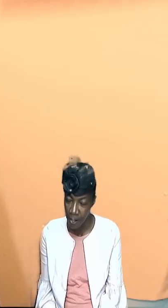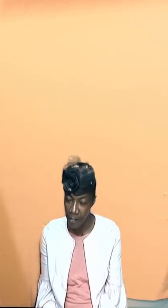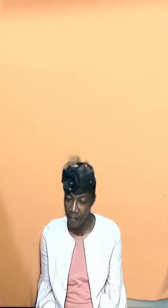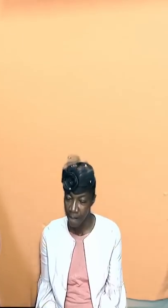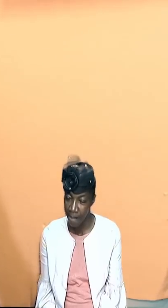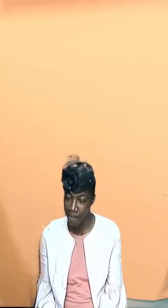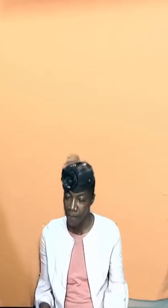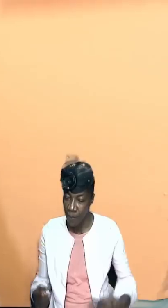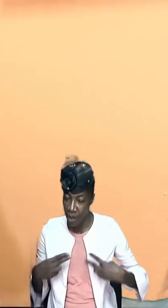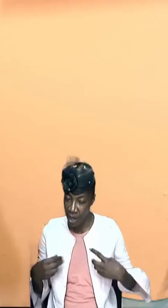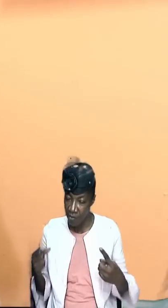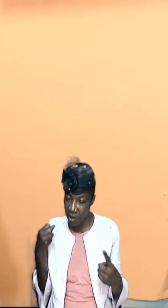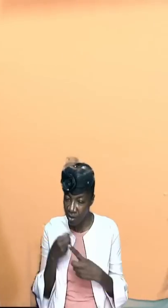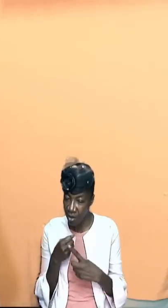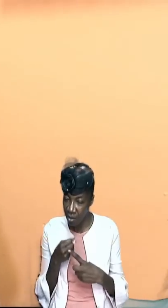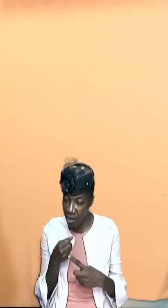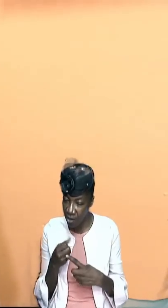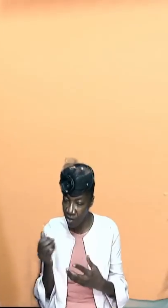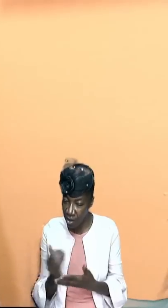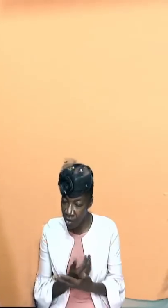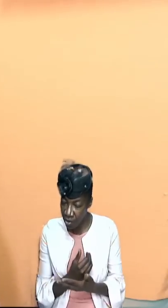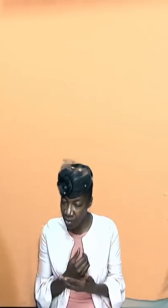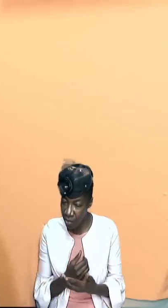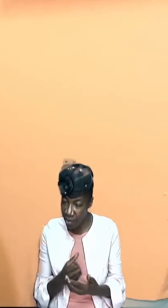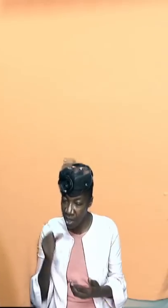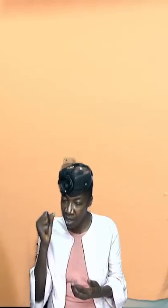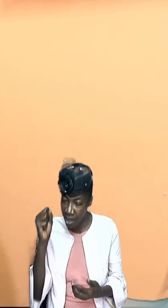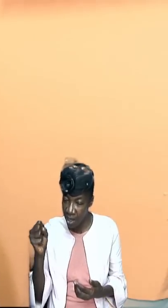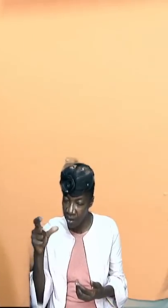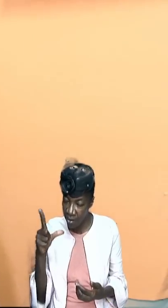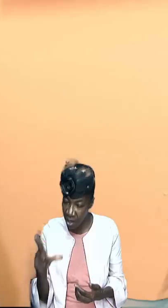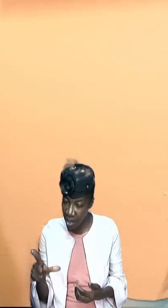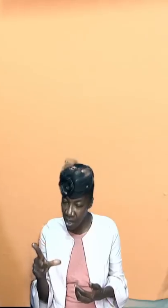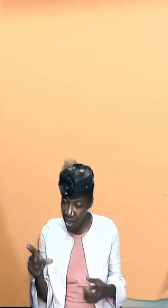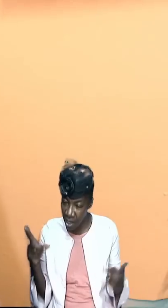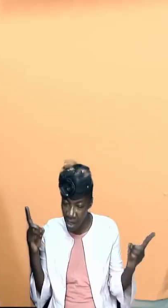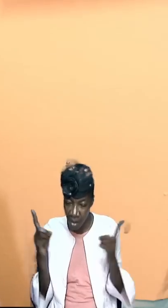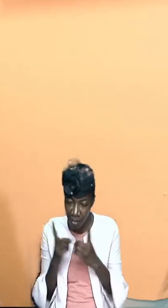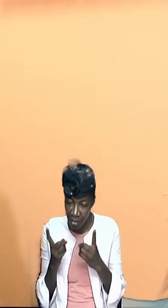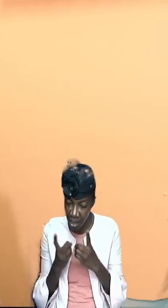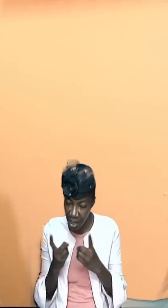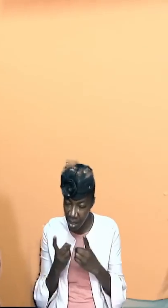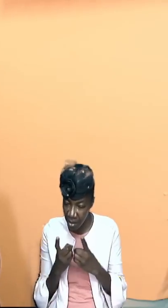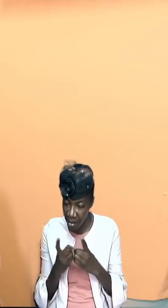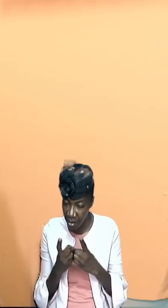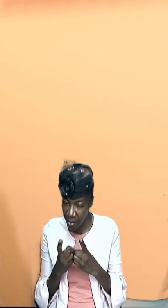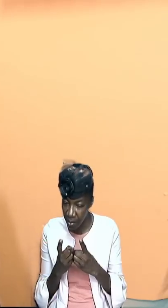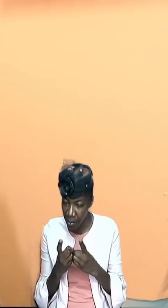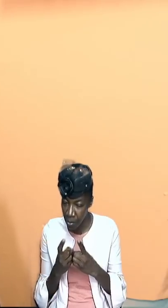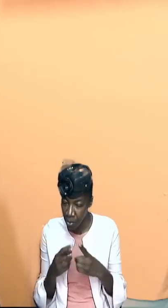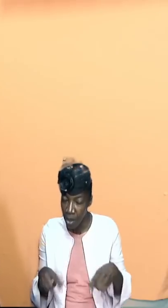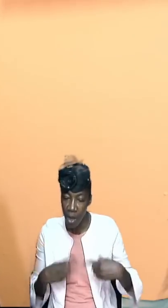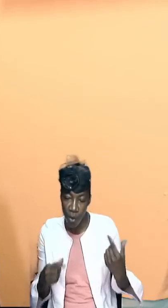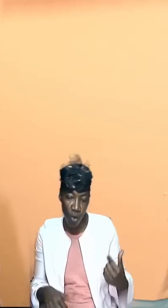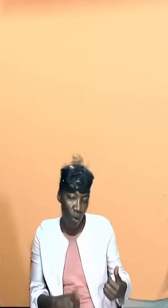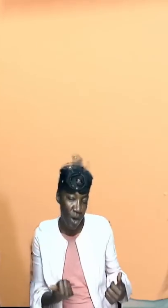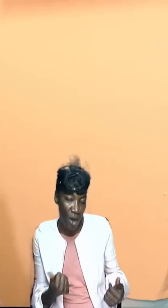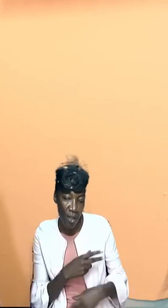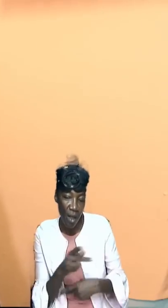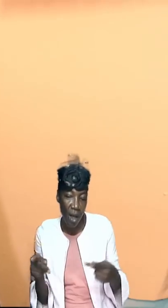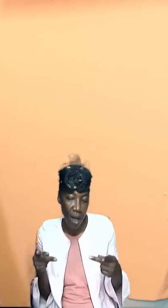have a situation where some of the S and the L mate with some of the L and the L, and they look different, and then they go to a particular place.